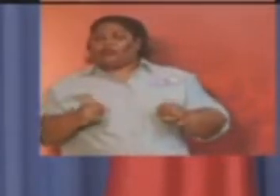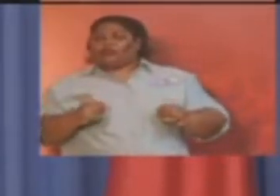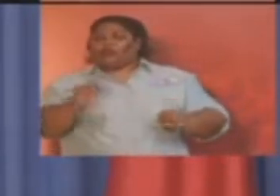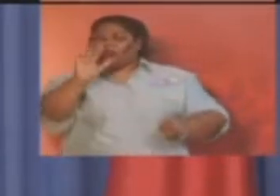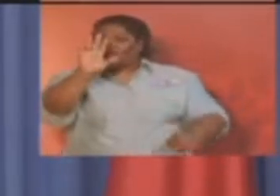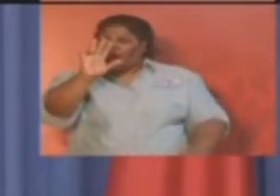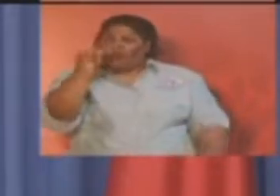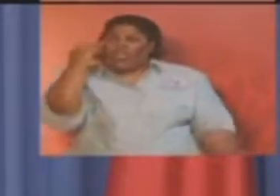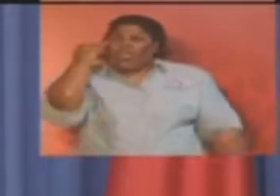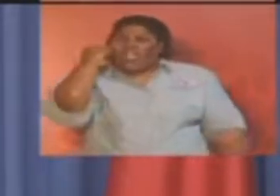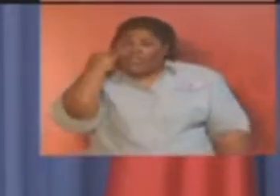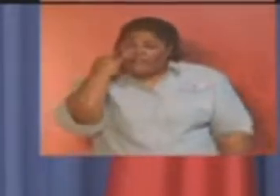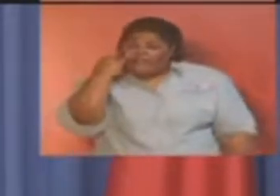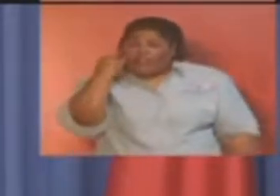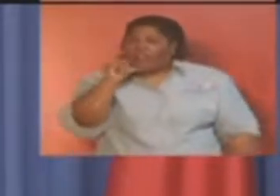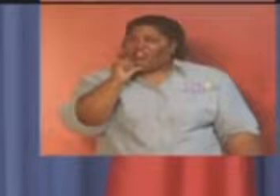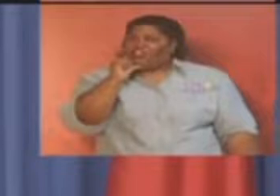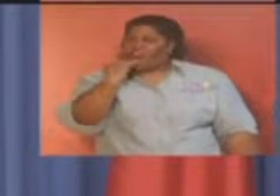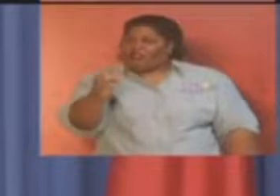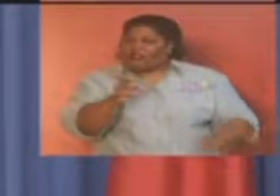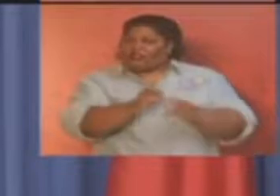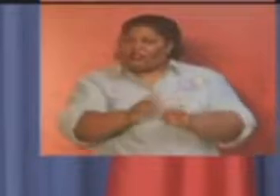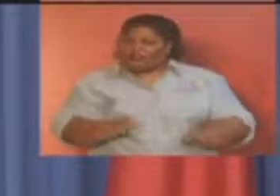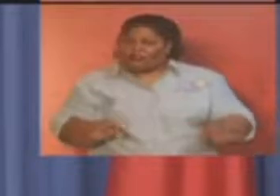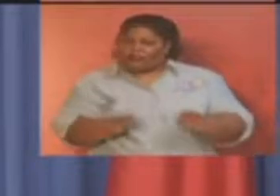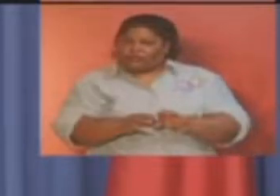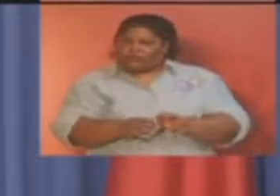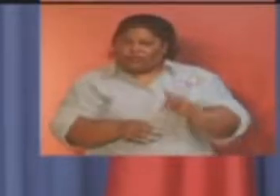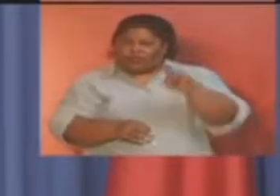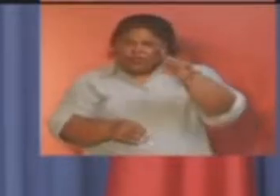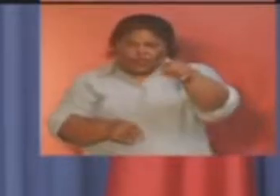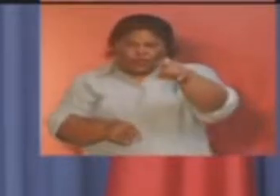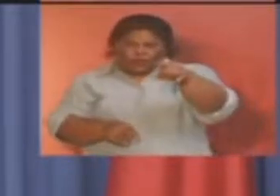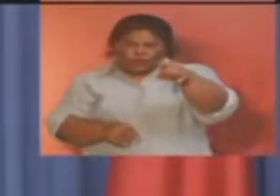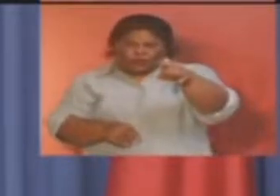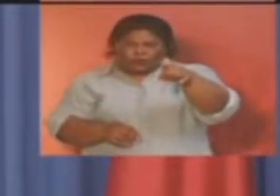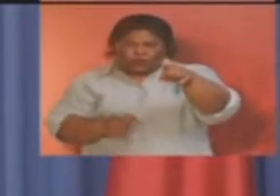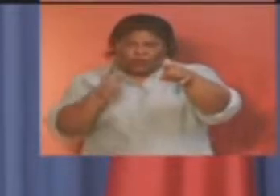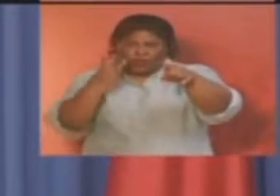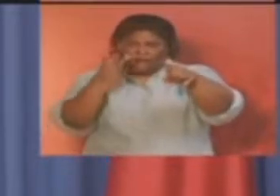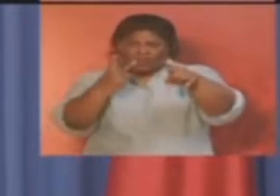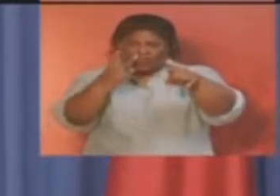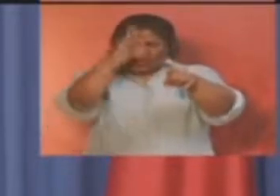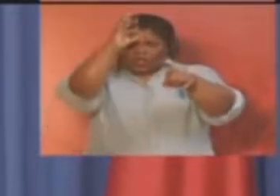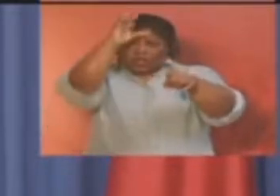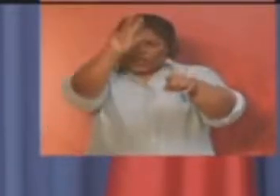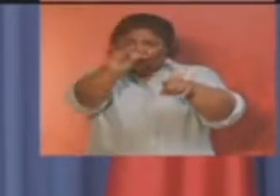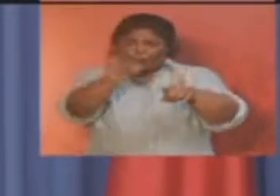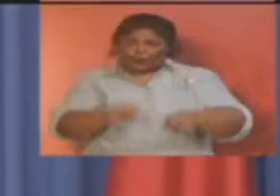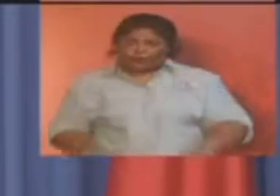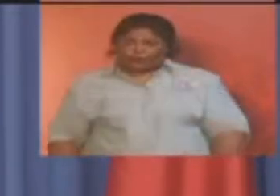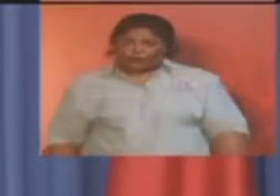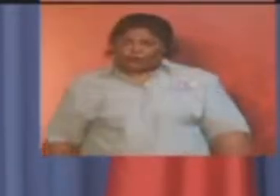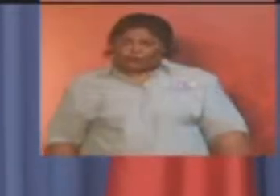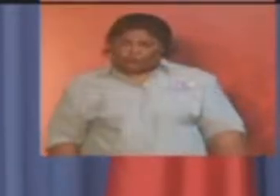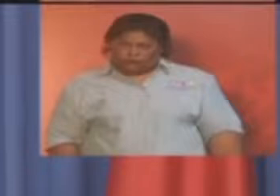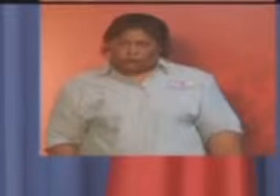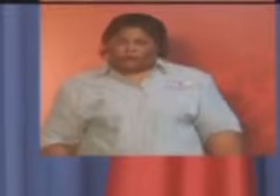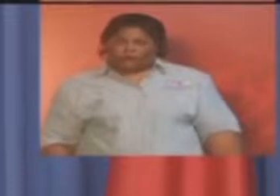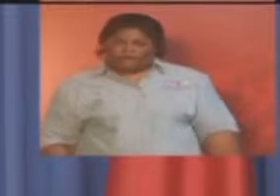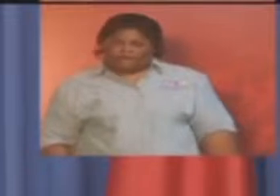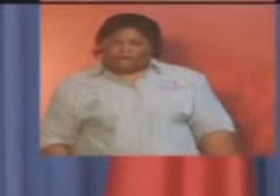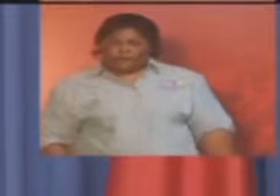reduce the movement. We're allowing the manufacturing of and distributors of food and beverages, pharmaceuticals,